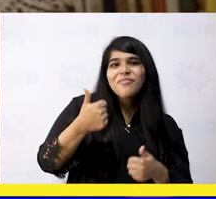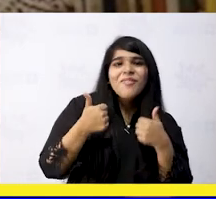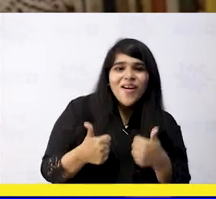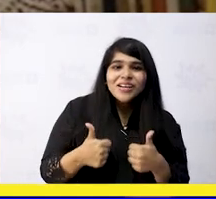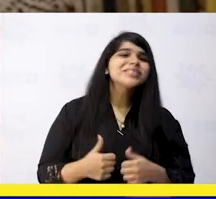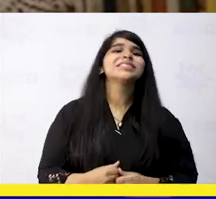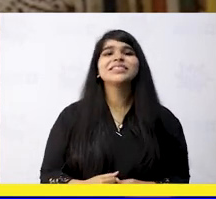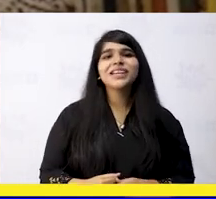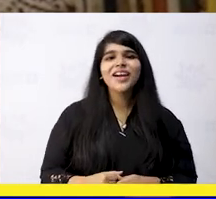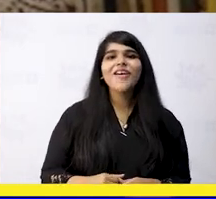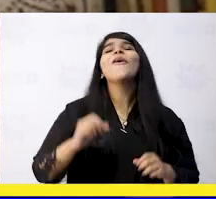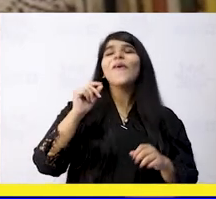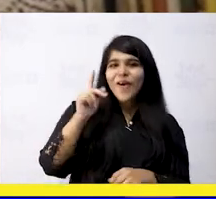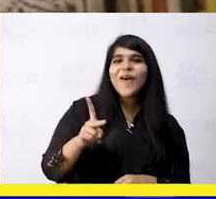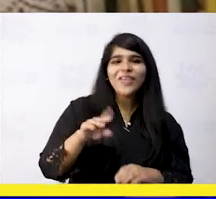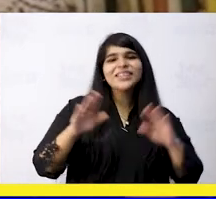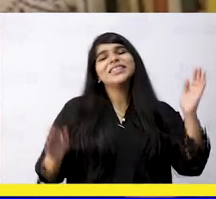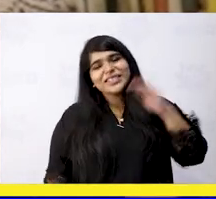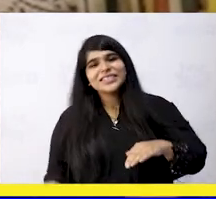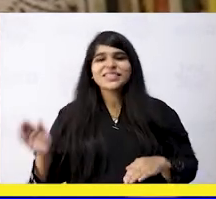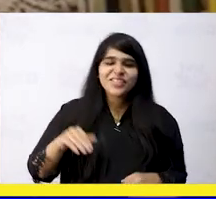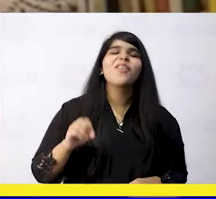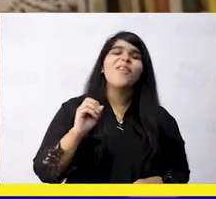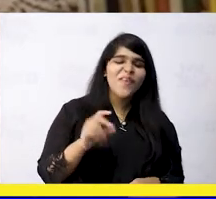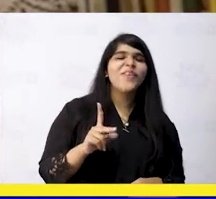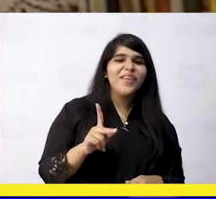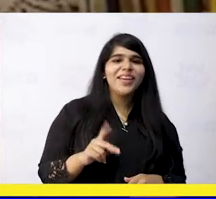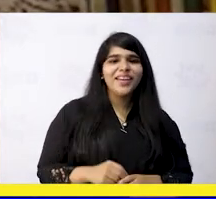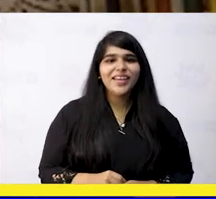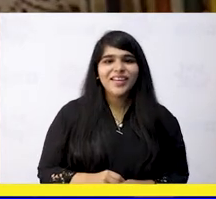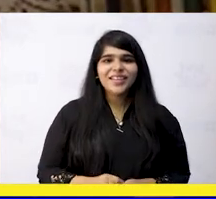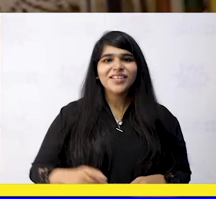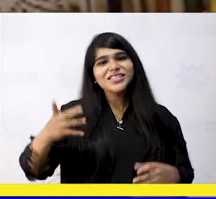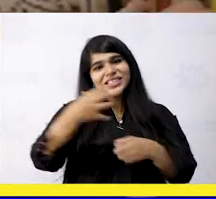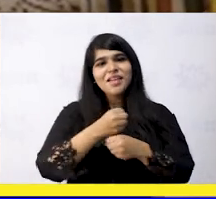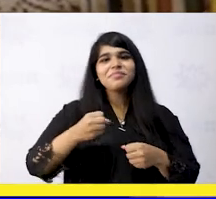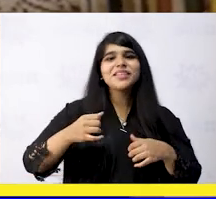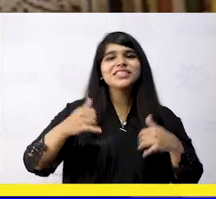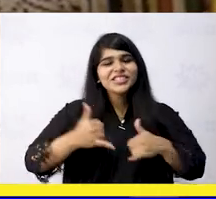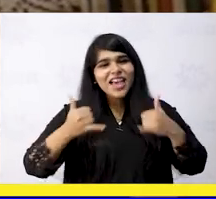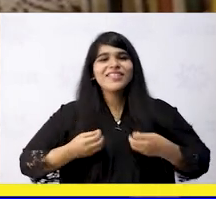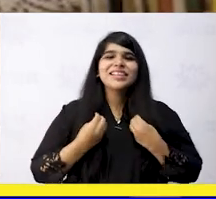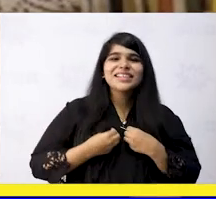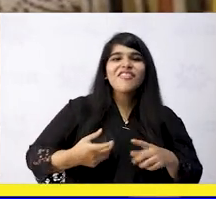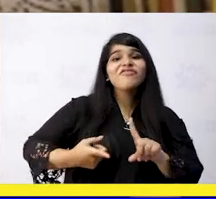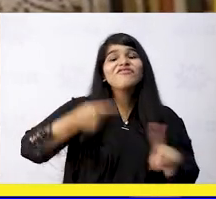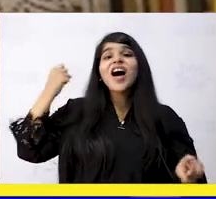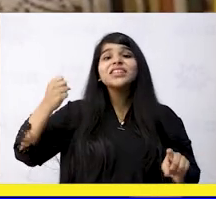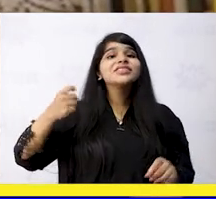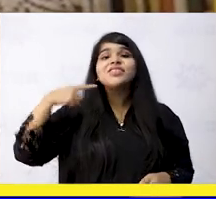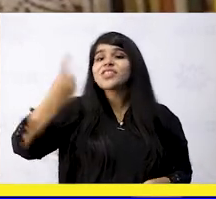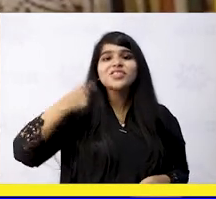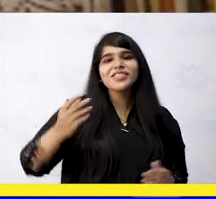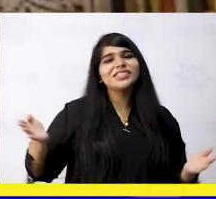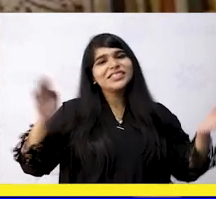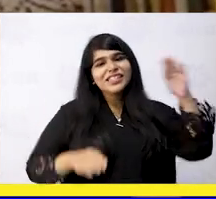and smiled and said, Okay, tortoise, okay. And all the animals cheered. The fastest animal